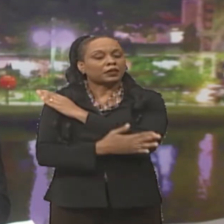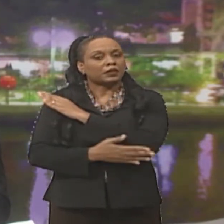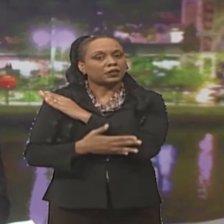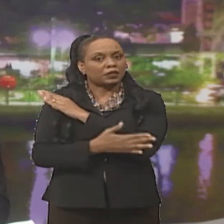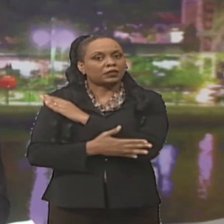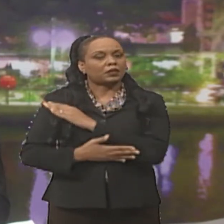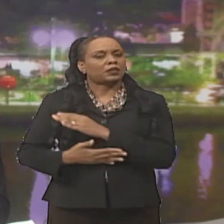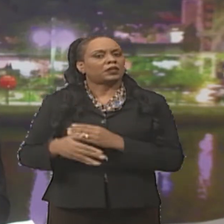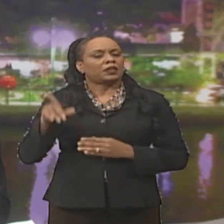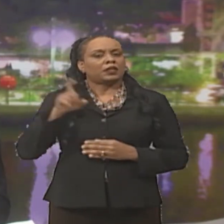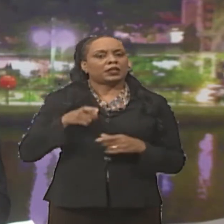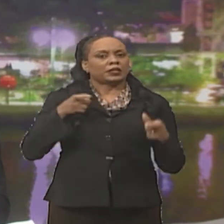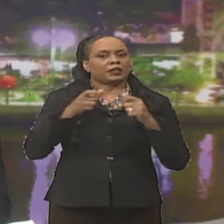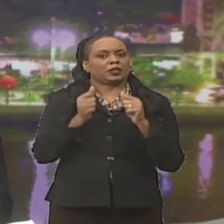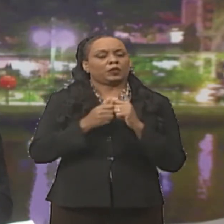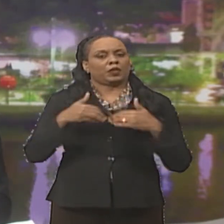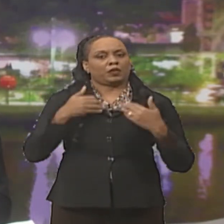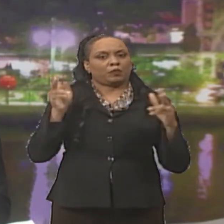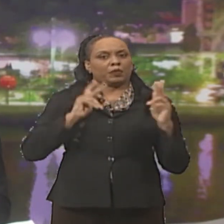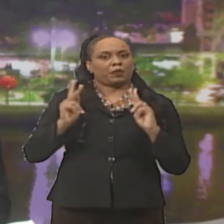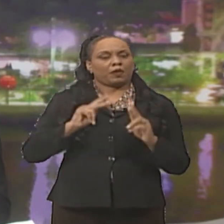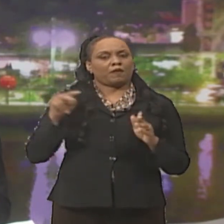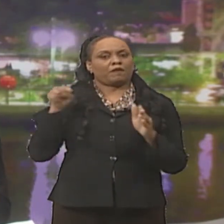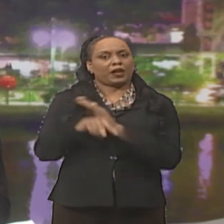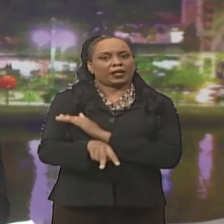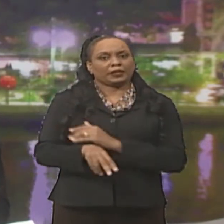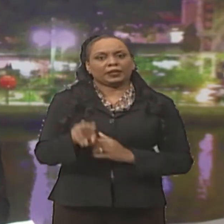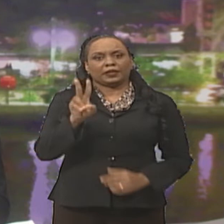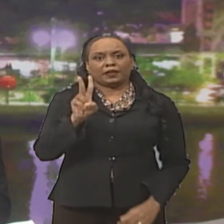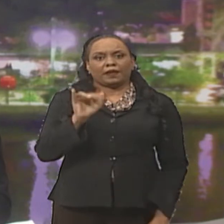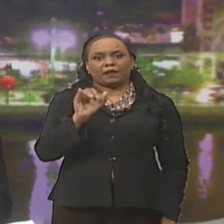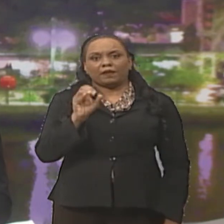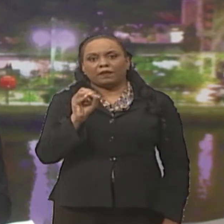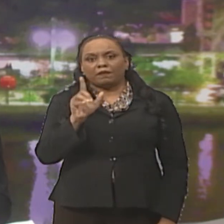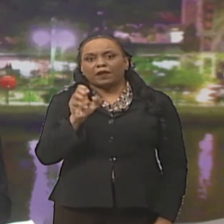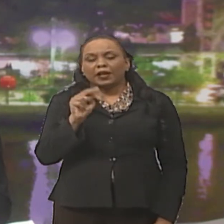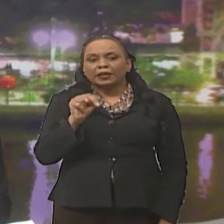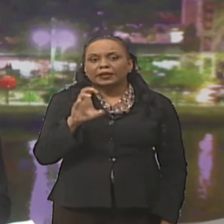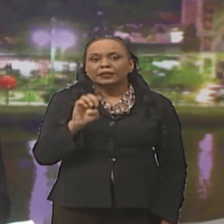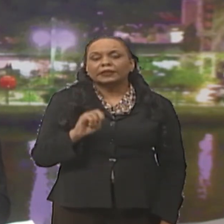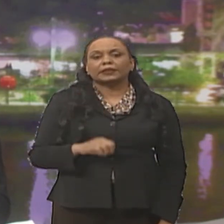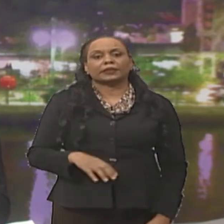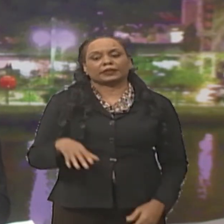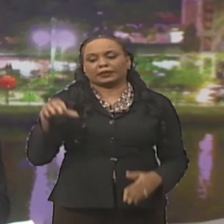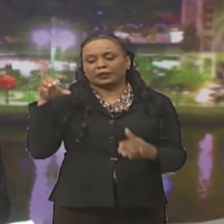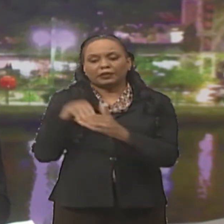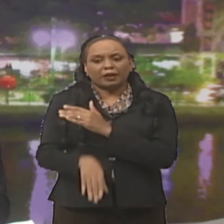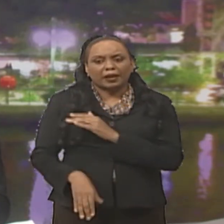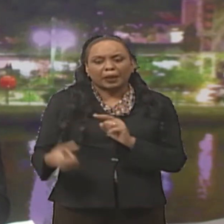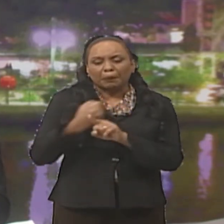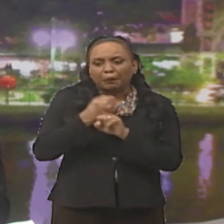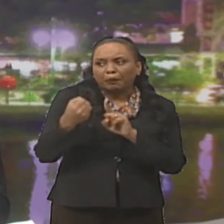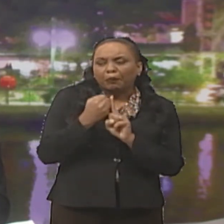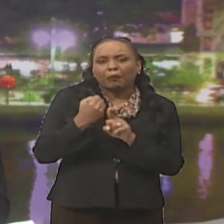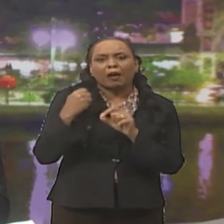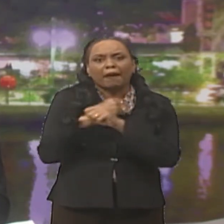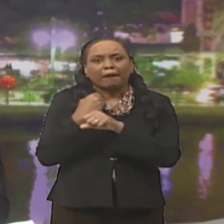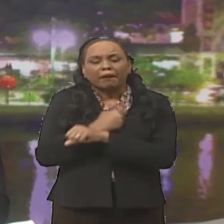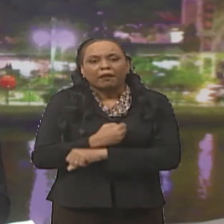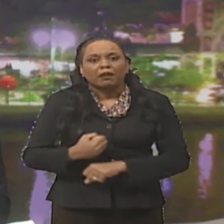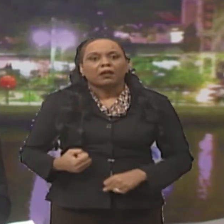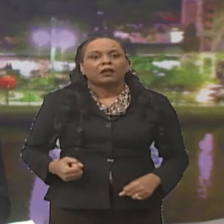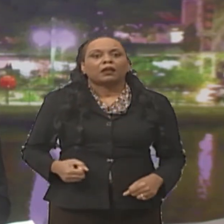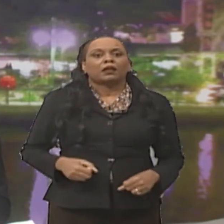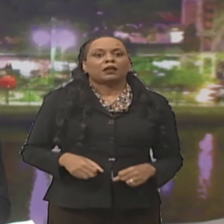to address the issues of youth violence and the lack in criminal statistics. They're seeking to implement the International Crime